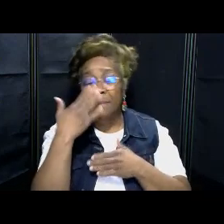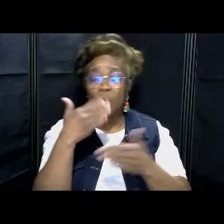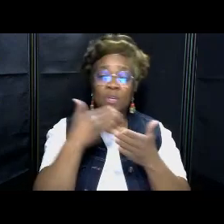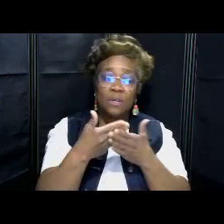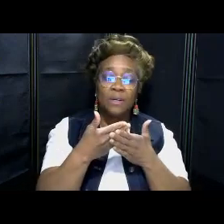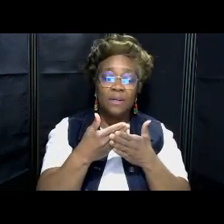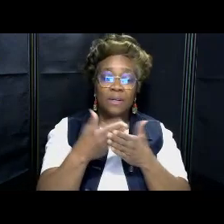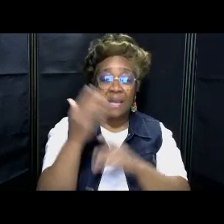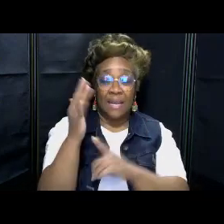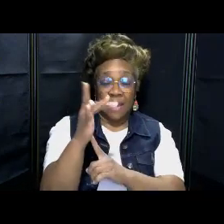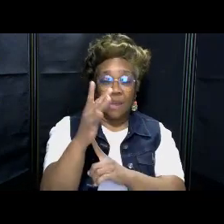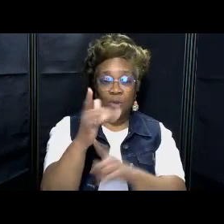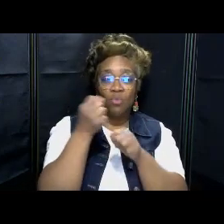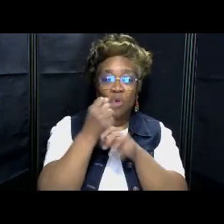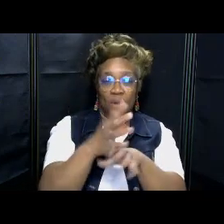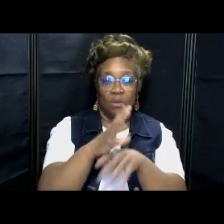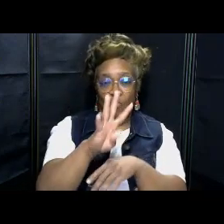4% of the fires,